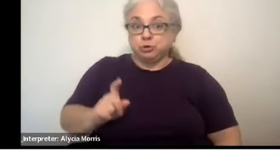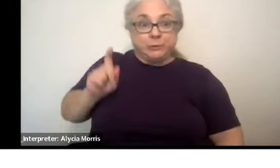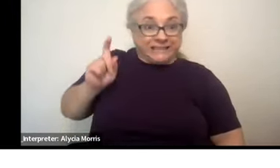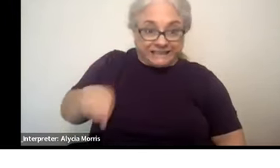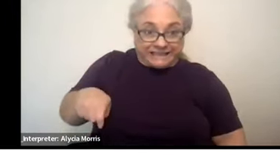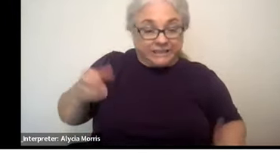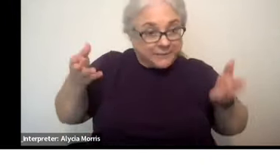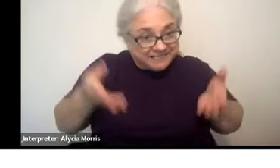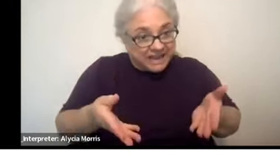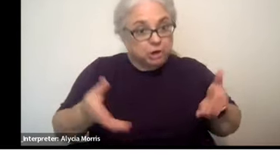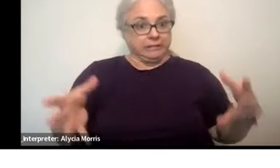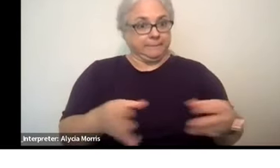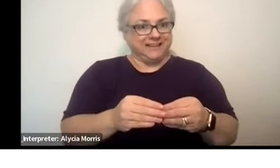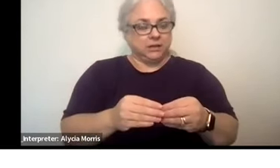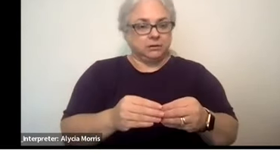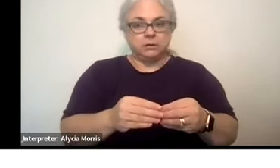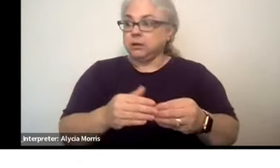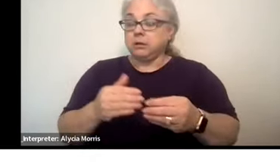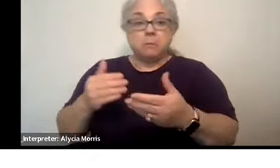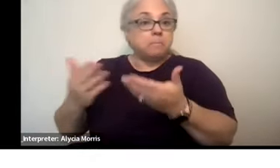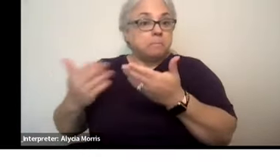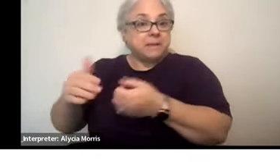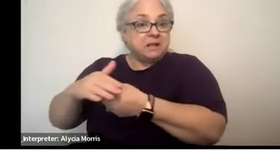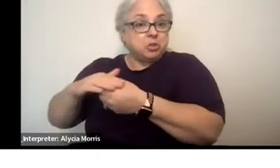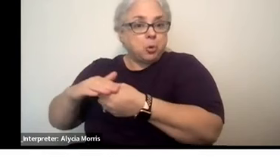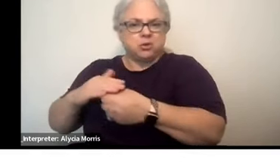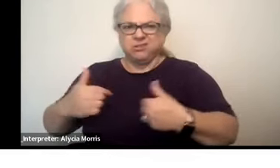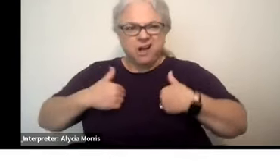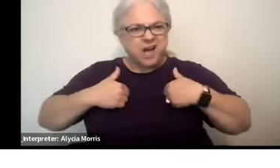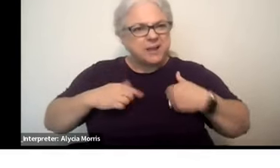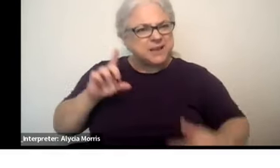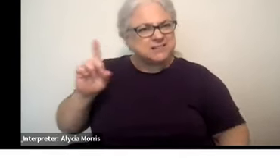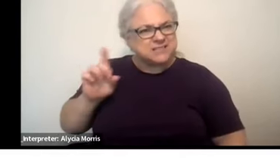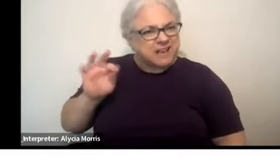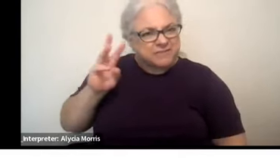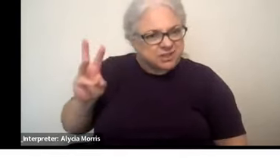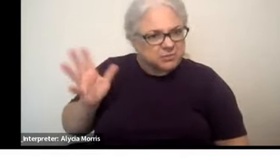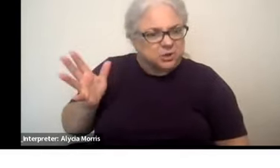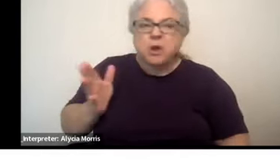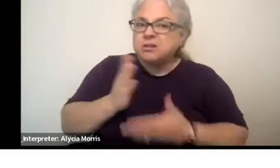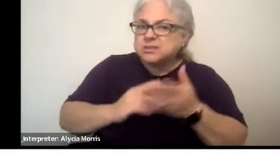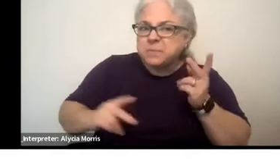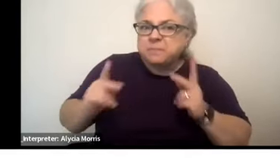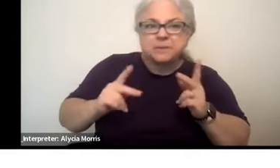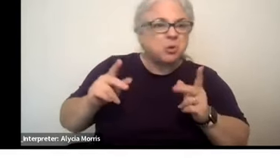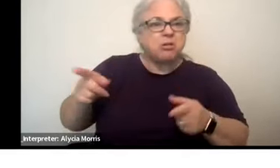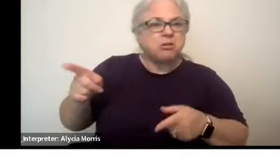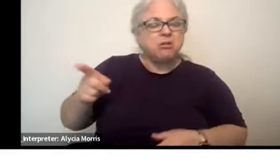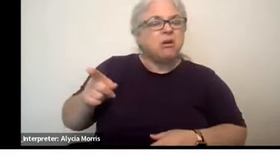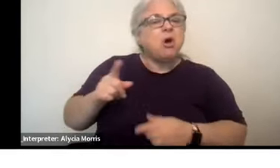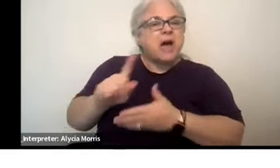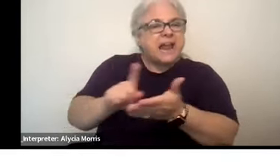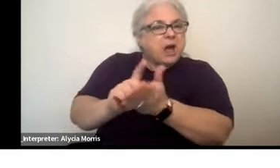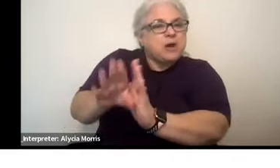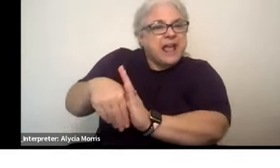involved, even if they're local, I'm in the DFW area. Some of the people that we work with are downtown. That could be an hour and a half